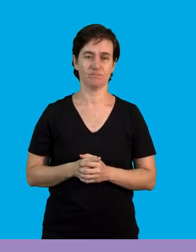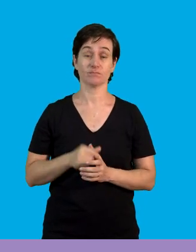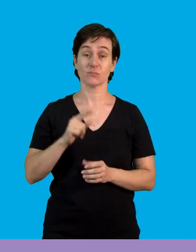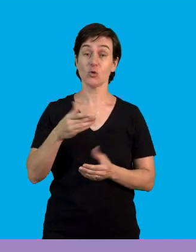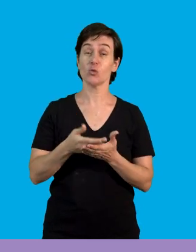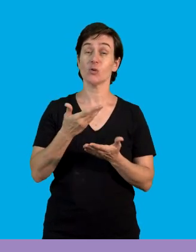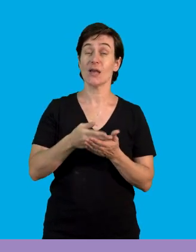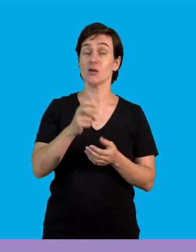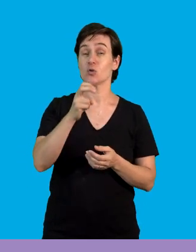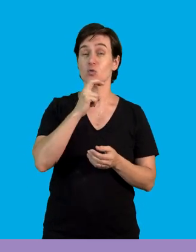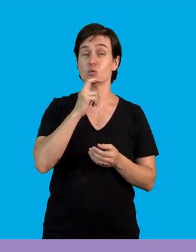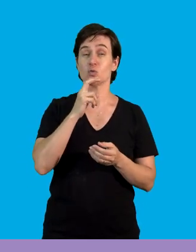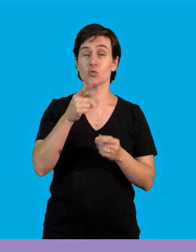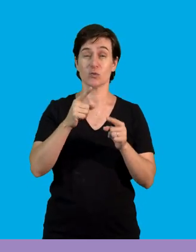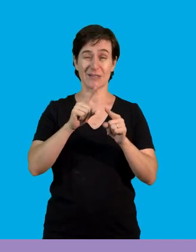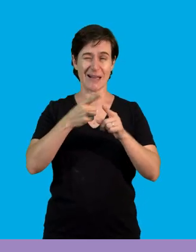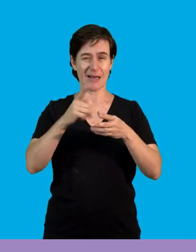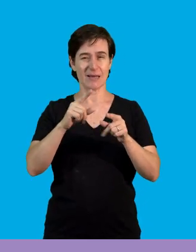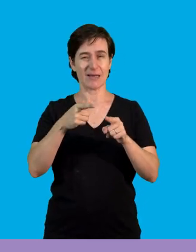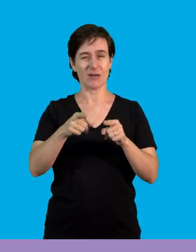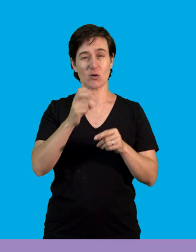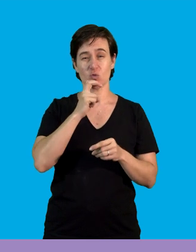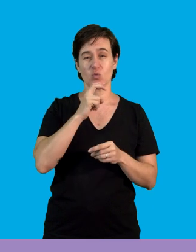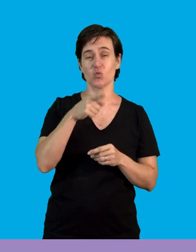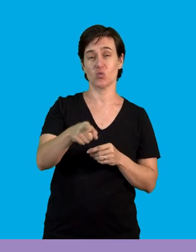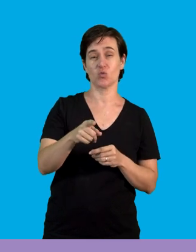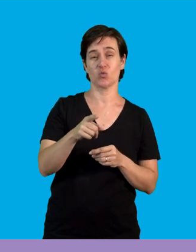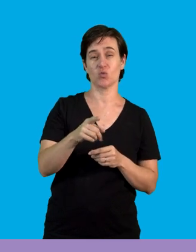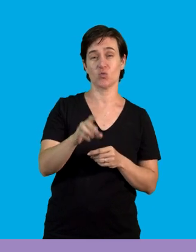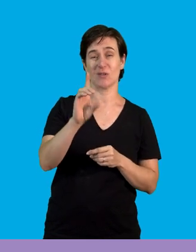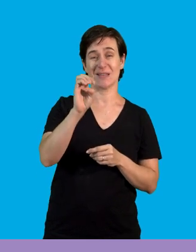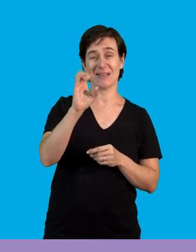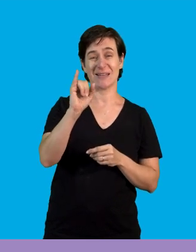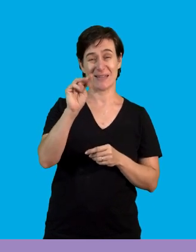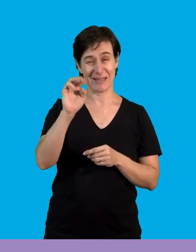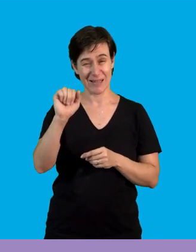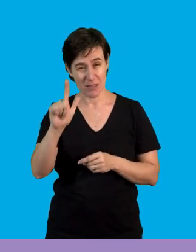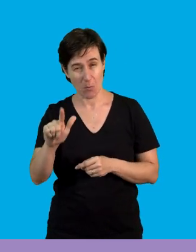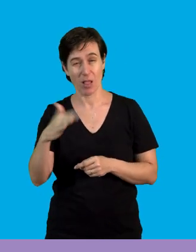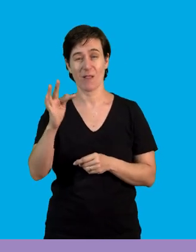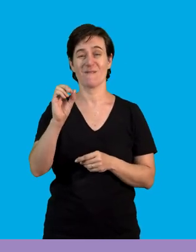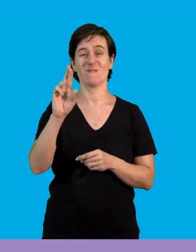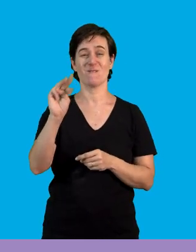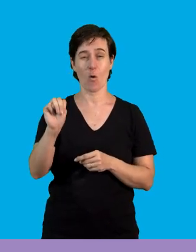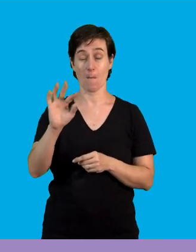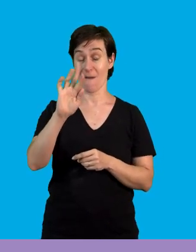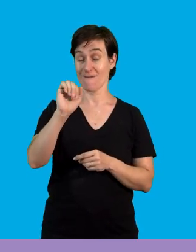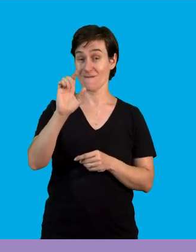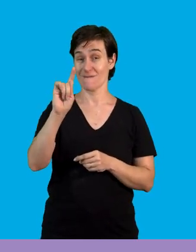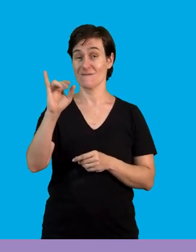We are also expected to use operations in common fraction form, decimal form, and percentage